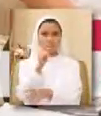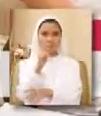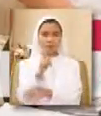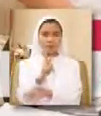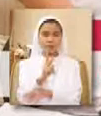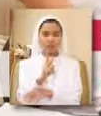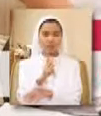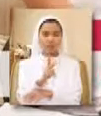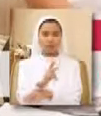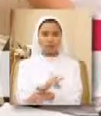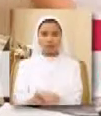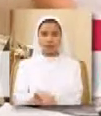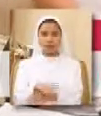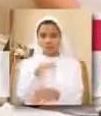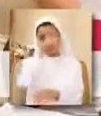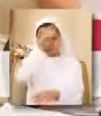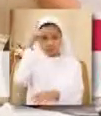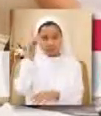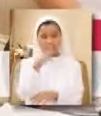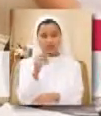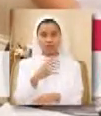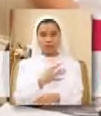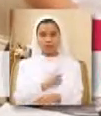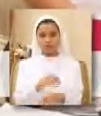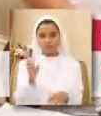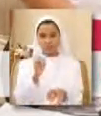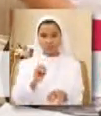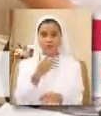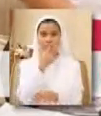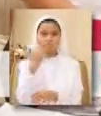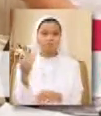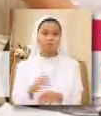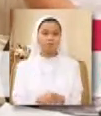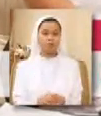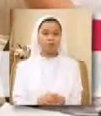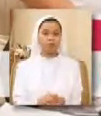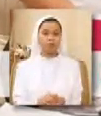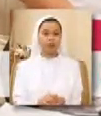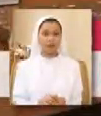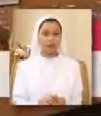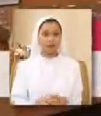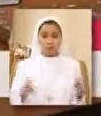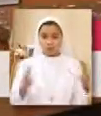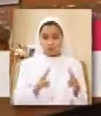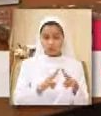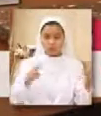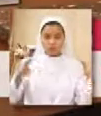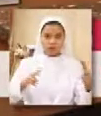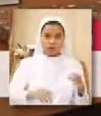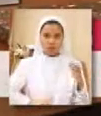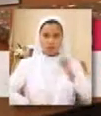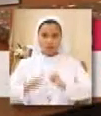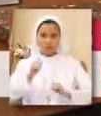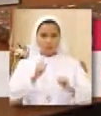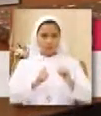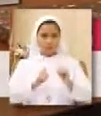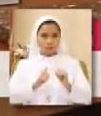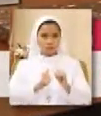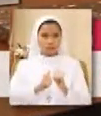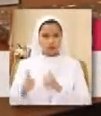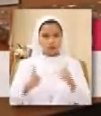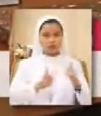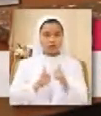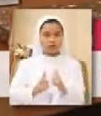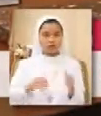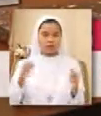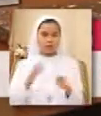pa. Diba? Black and white pa TV no, ano? Kaya, so very active yung anak ni Mr. Louis. Yes, very active. Oh. And then sabi niya,